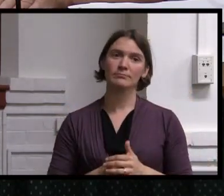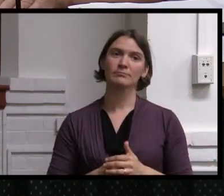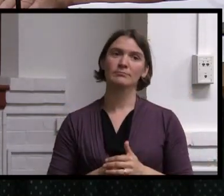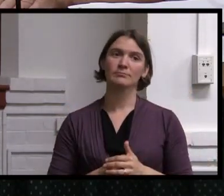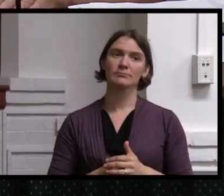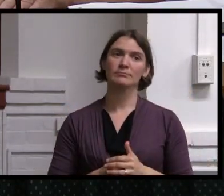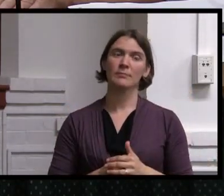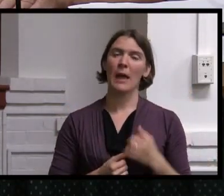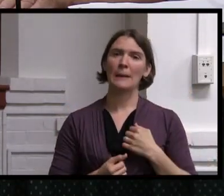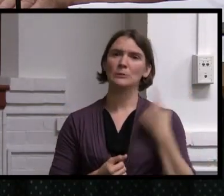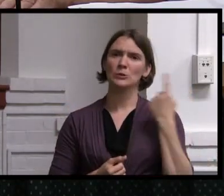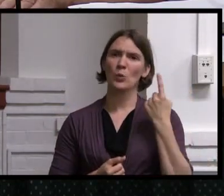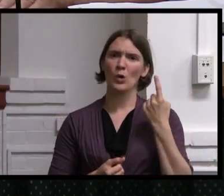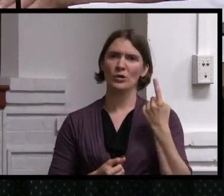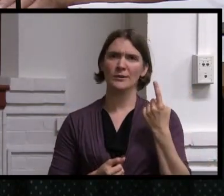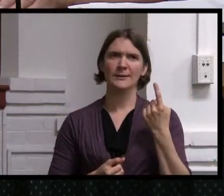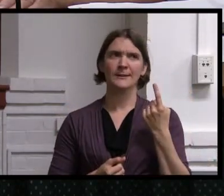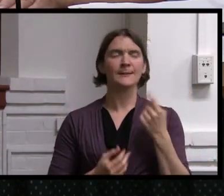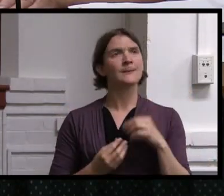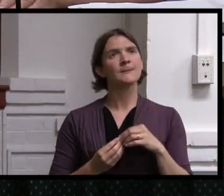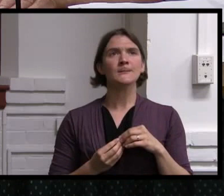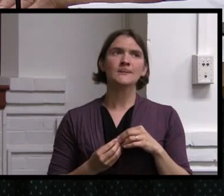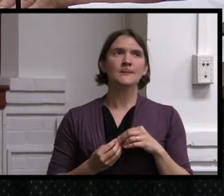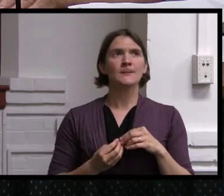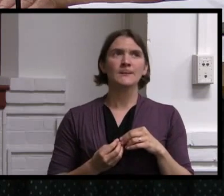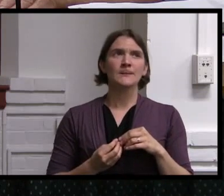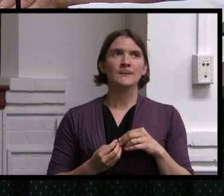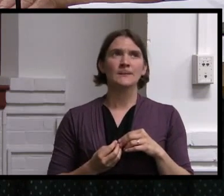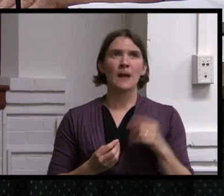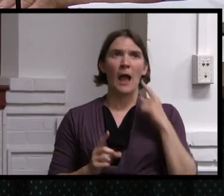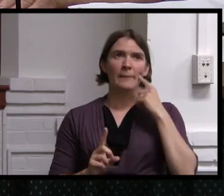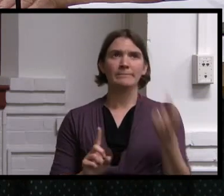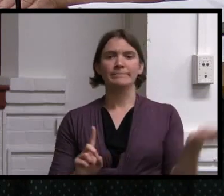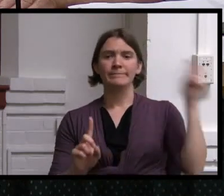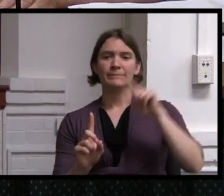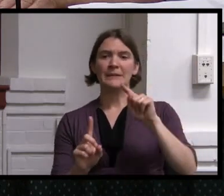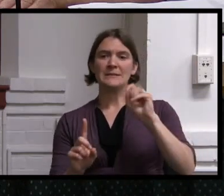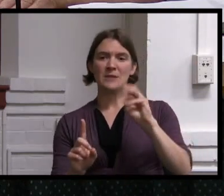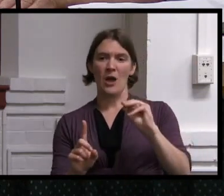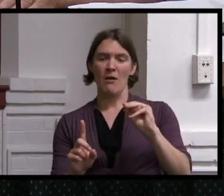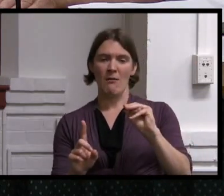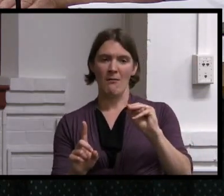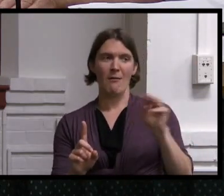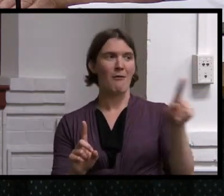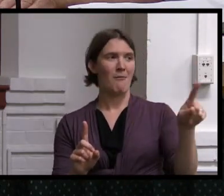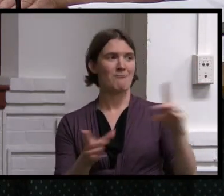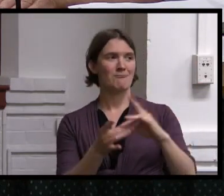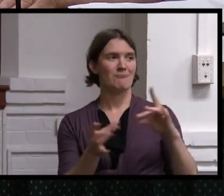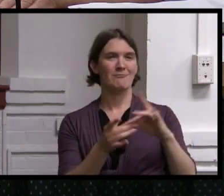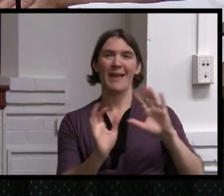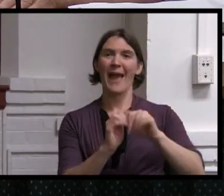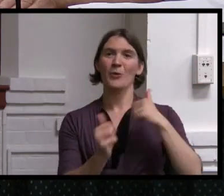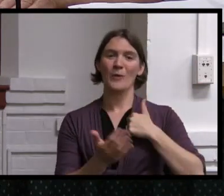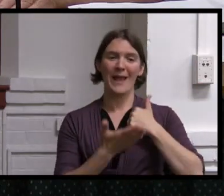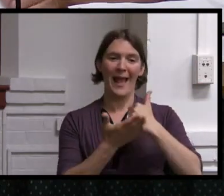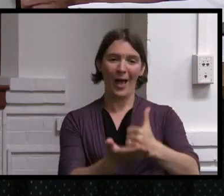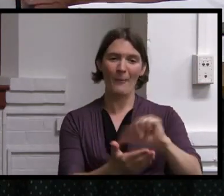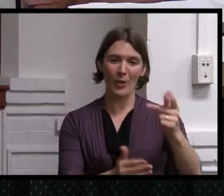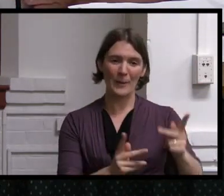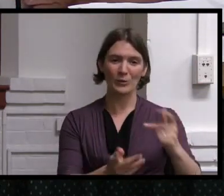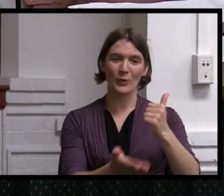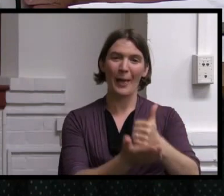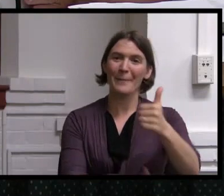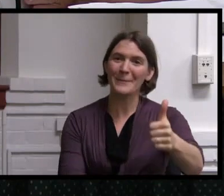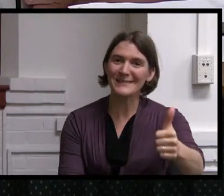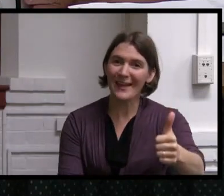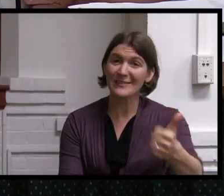Is there any other, I guess I'm curious, you know, going back to Tom's, you know, how do we help others help them? Are